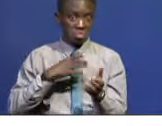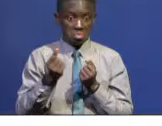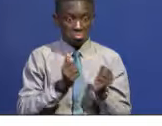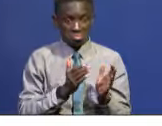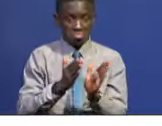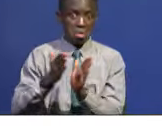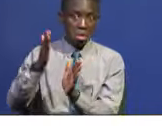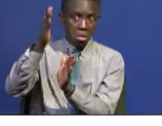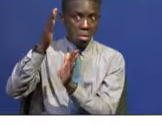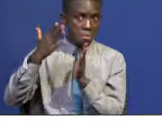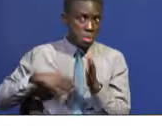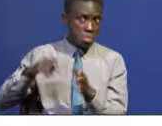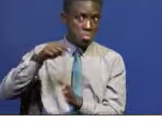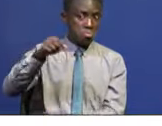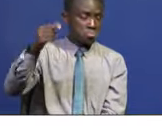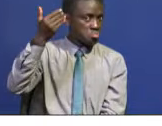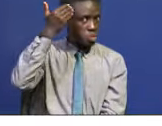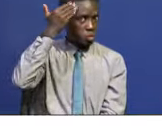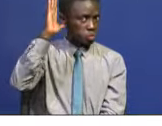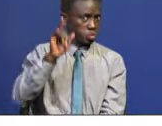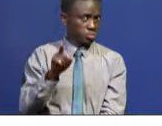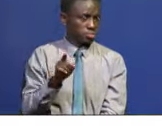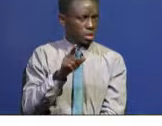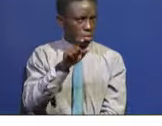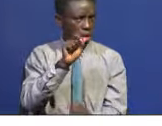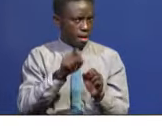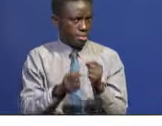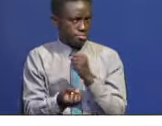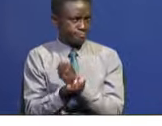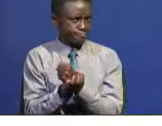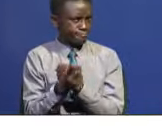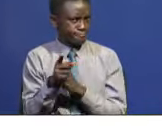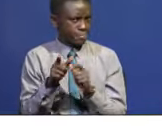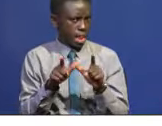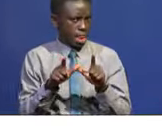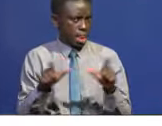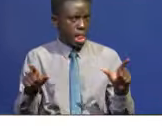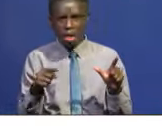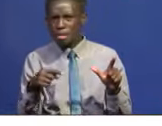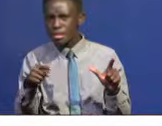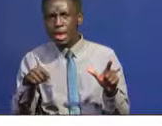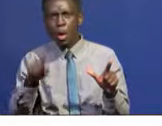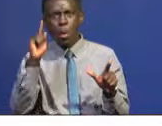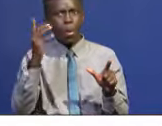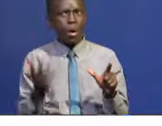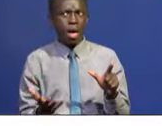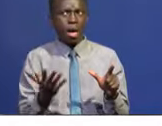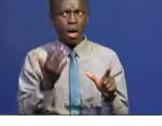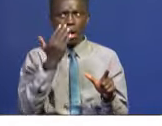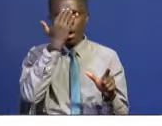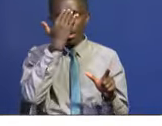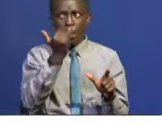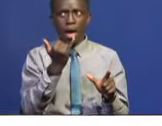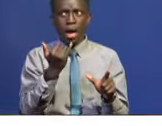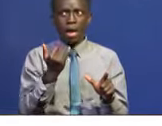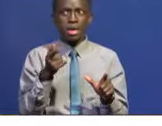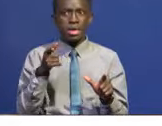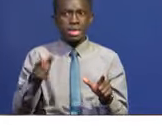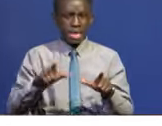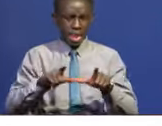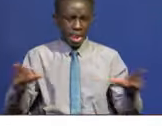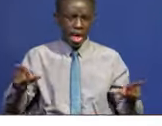So can you clarify how that land went? Because we will occupy that